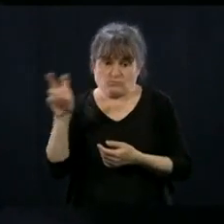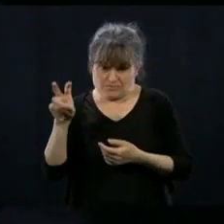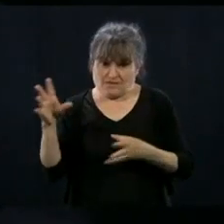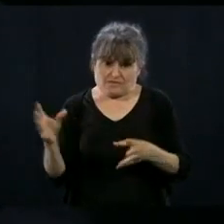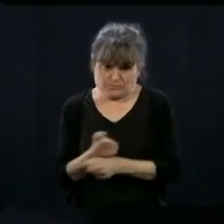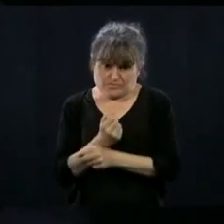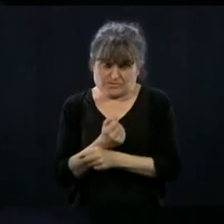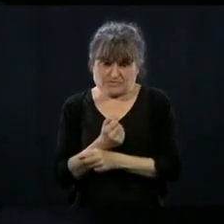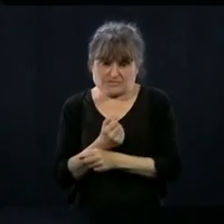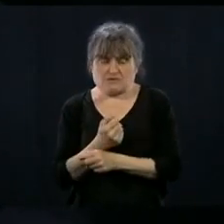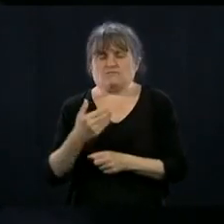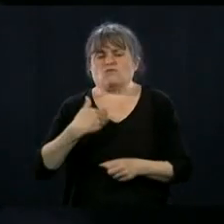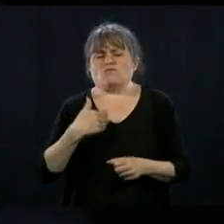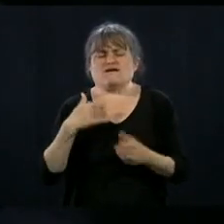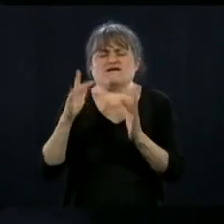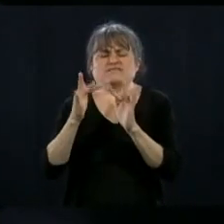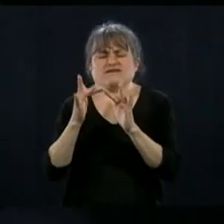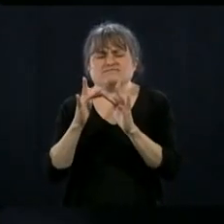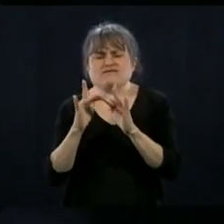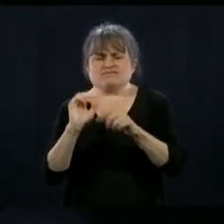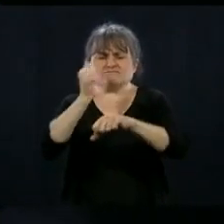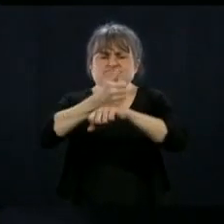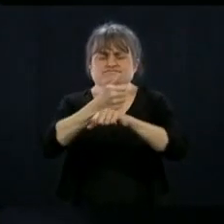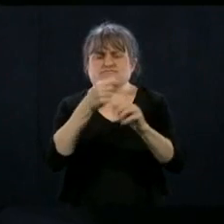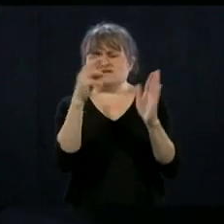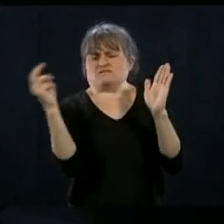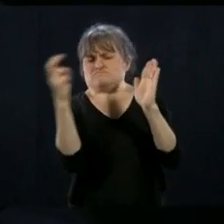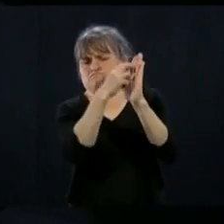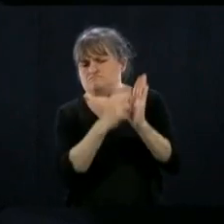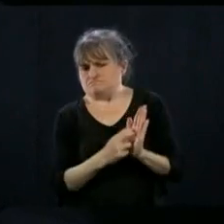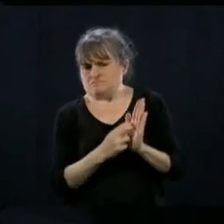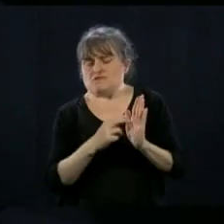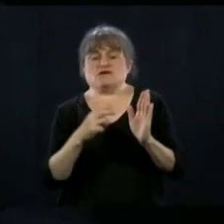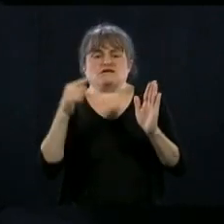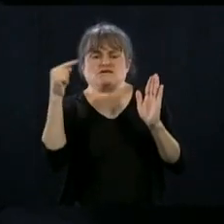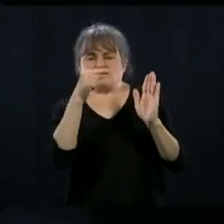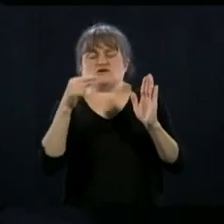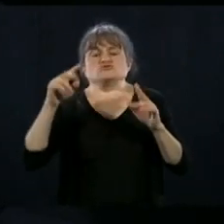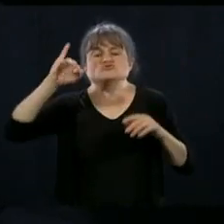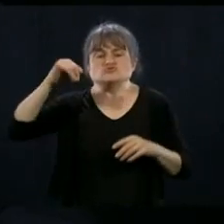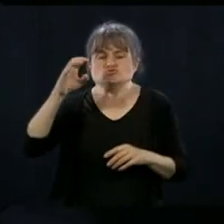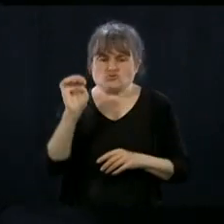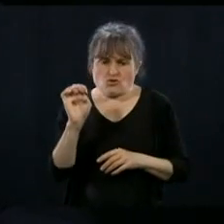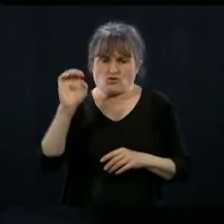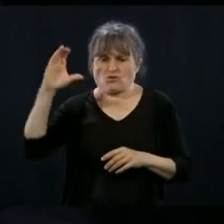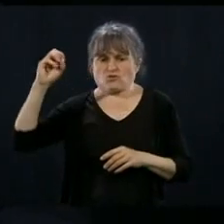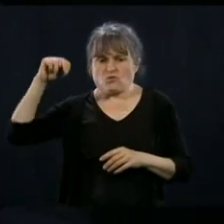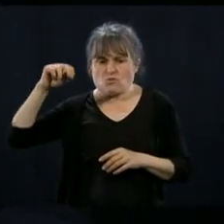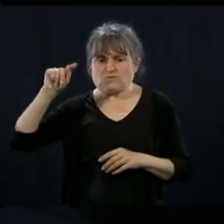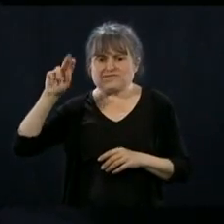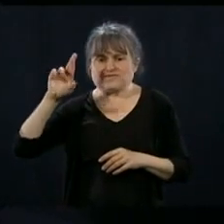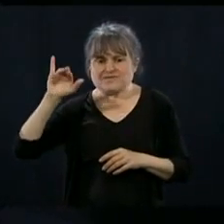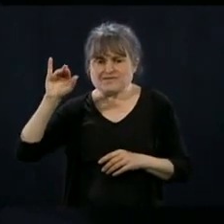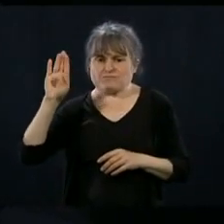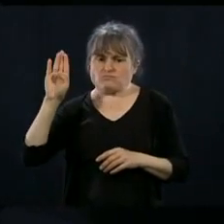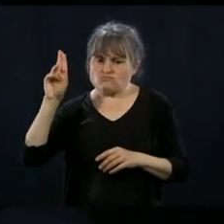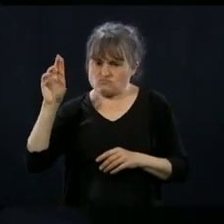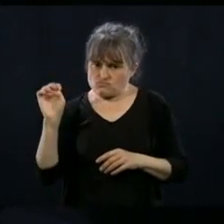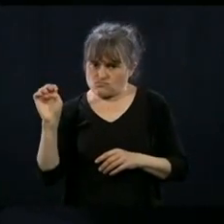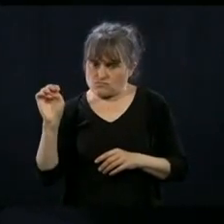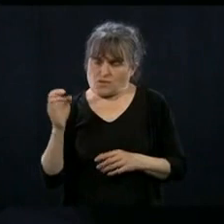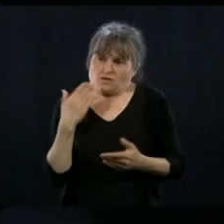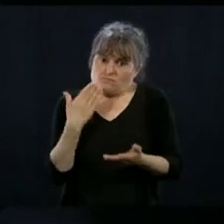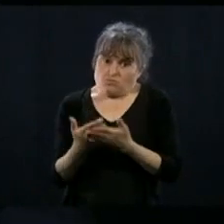thanks to Je Contribue. So that's very good news, particularly because I am told that the